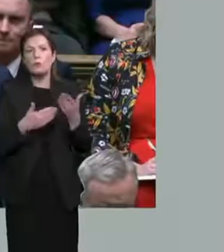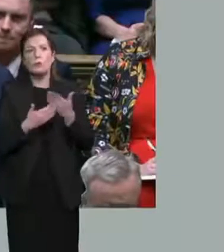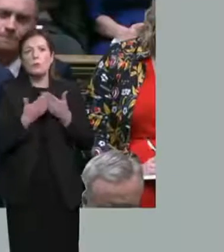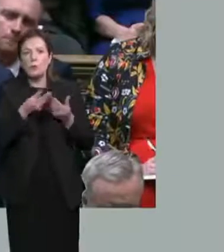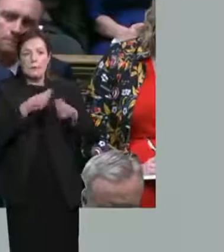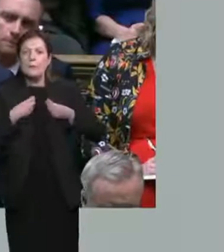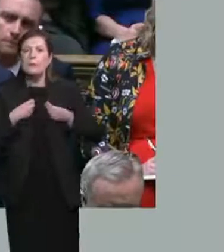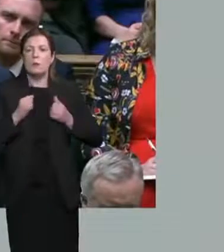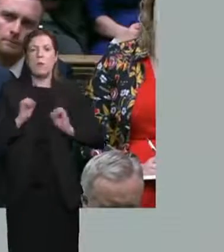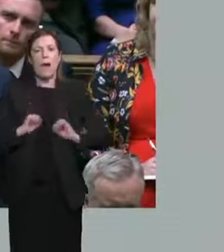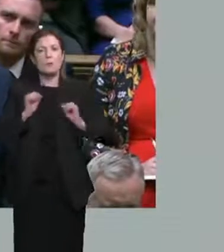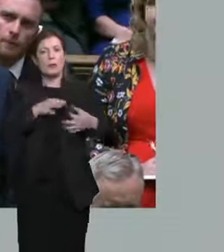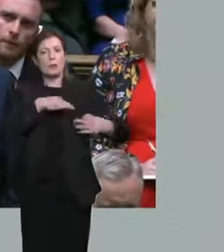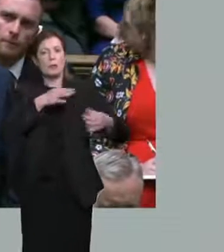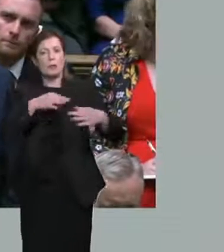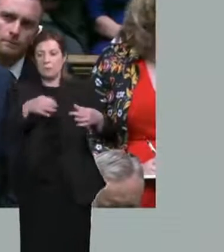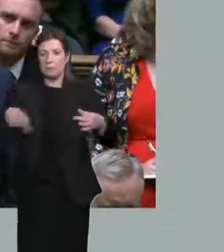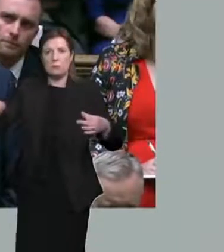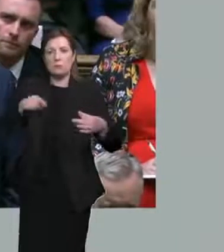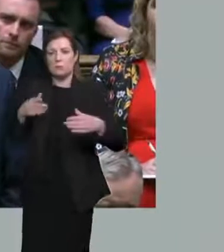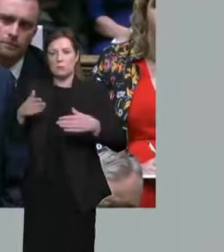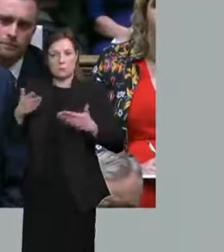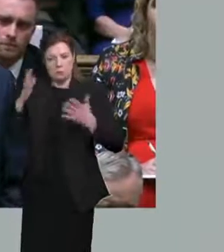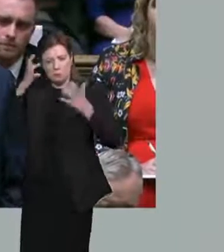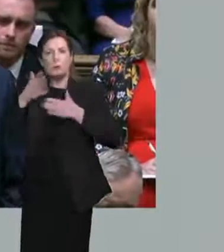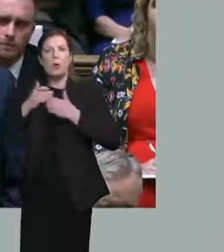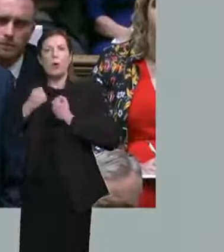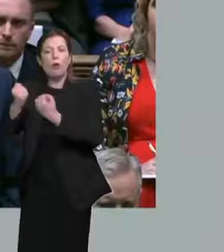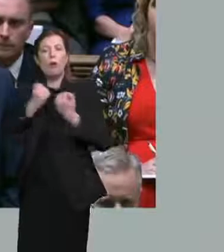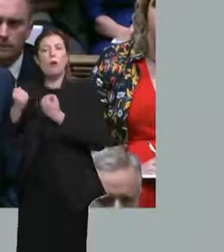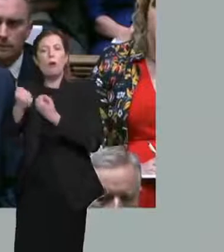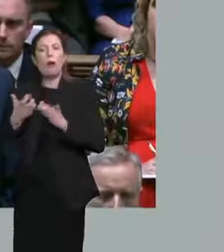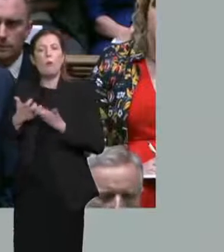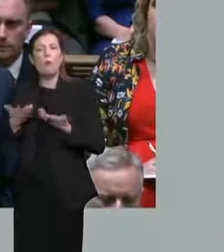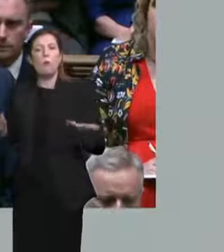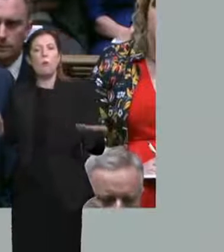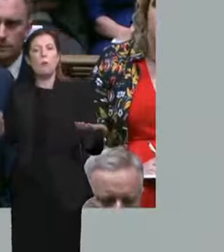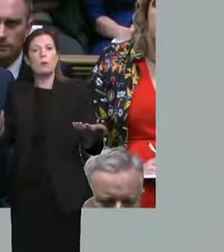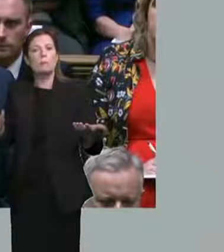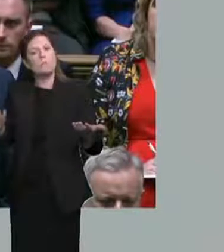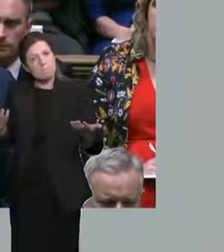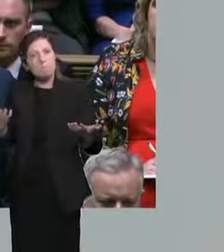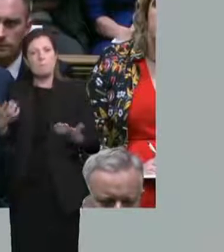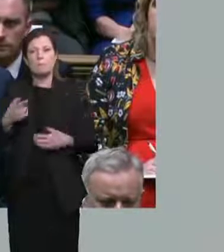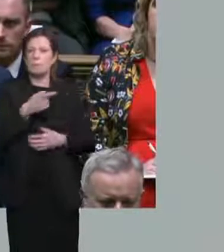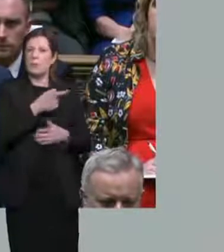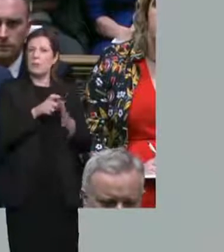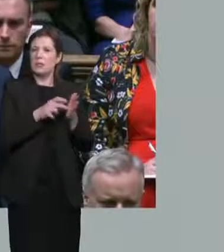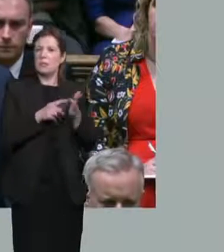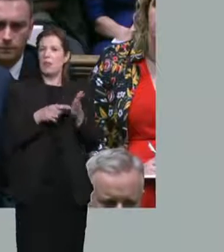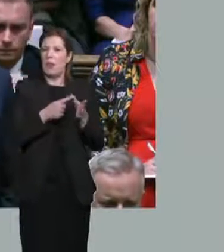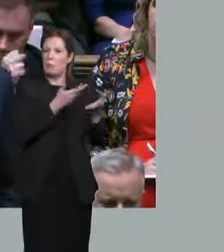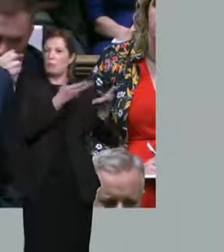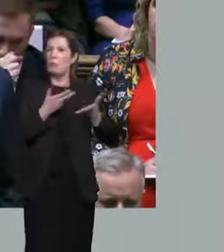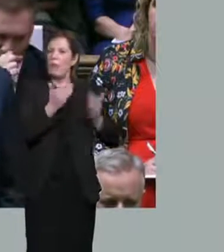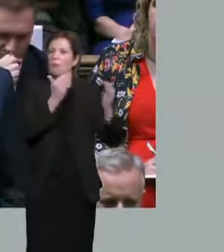Would the Prime Minister make it clear at the dispatch box that the service from the agency falls significantly below what we expect?